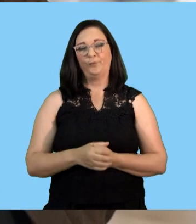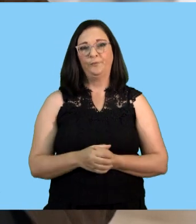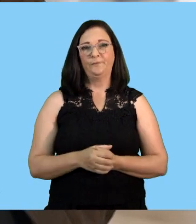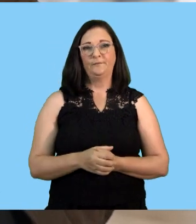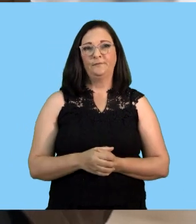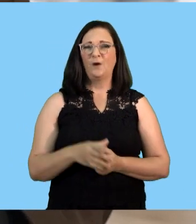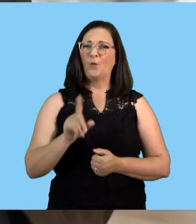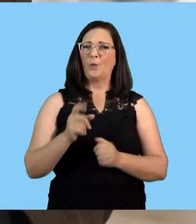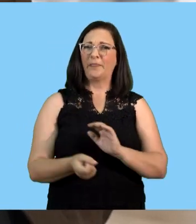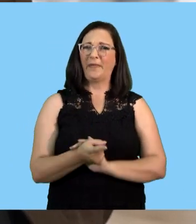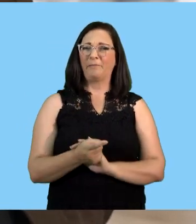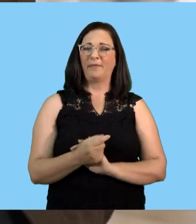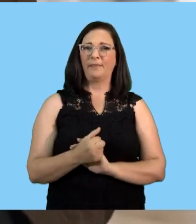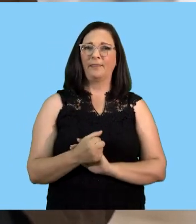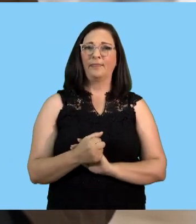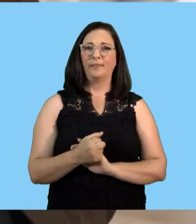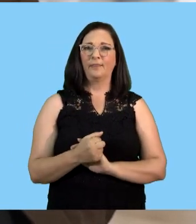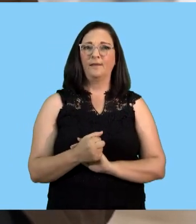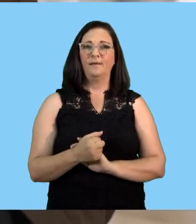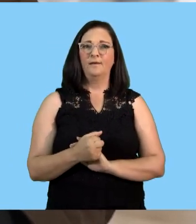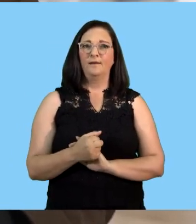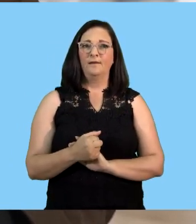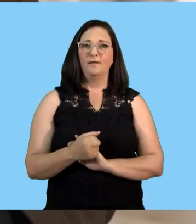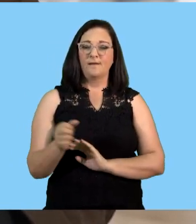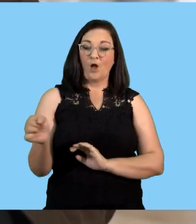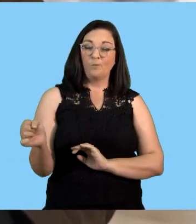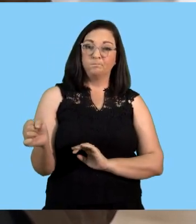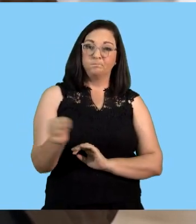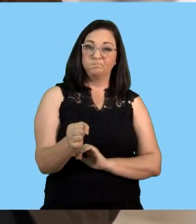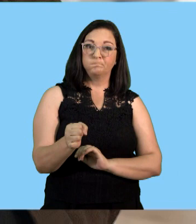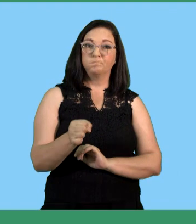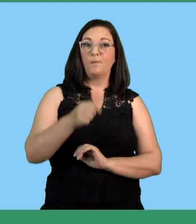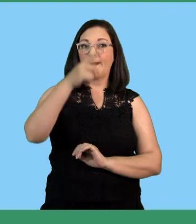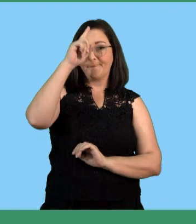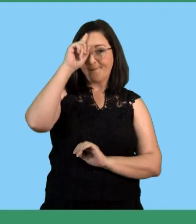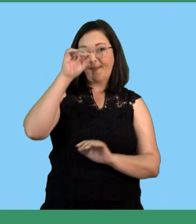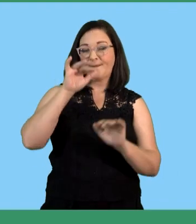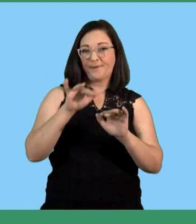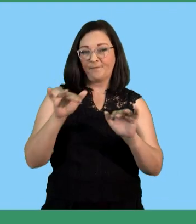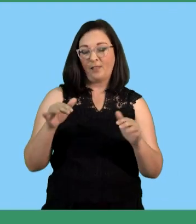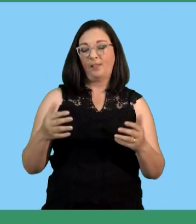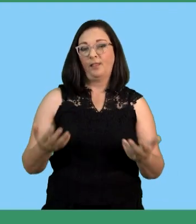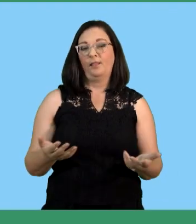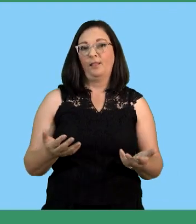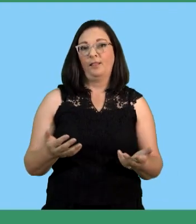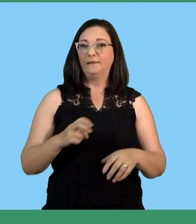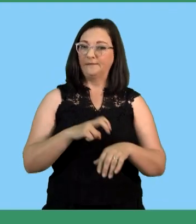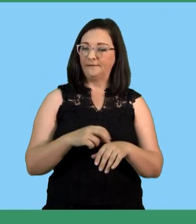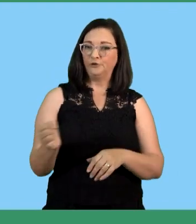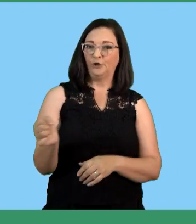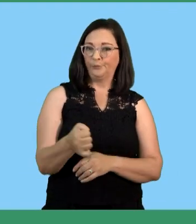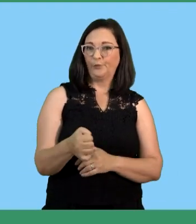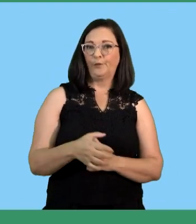in management control, what happens here? It says appoint Black people. So now this is basically the application of